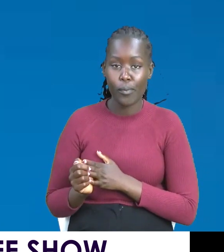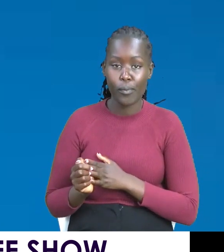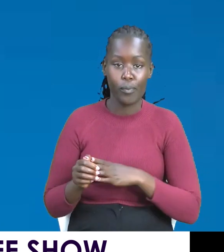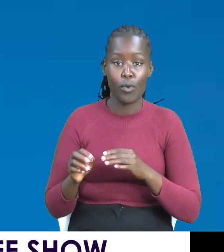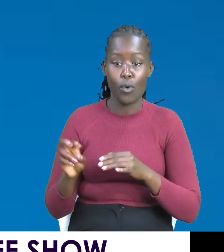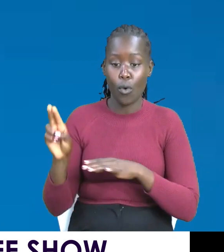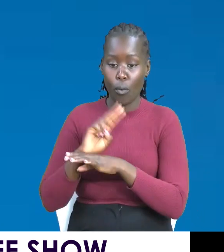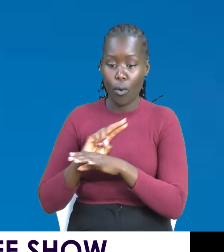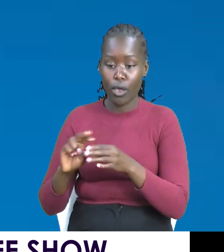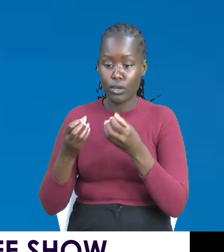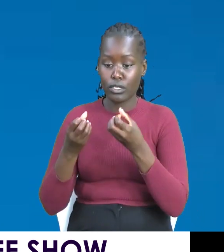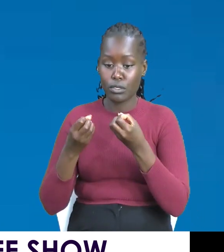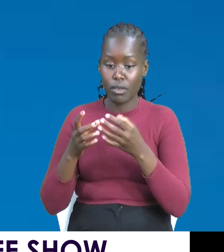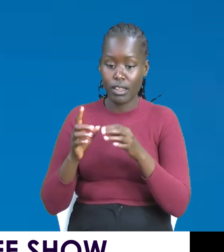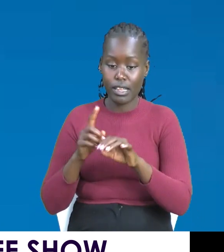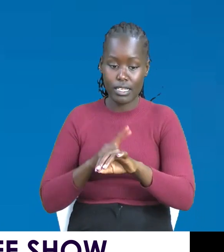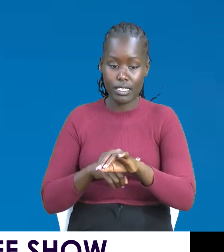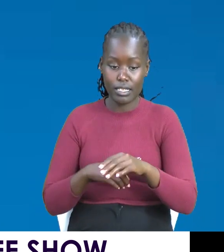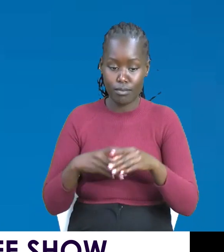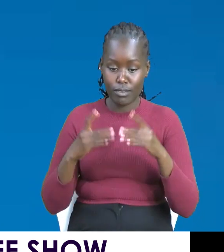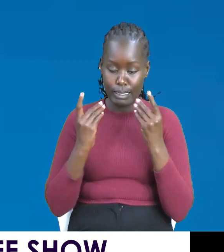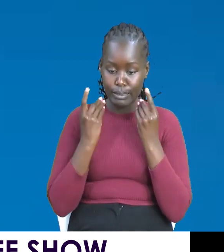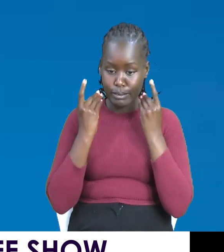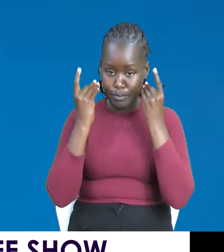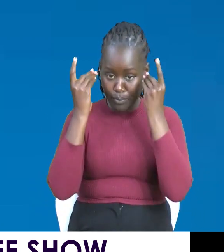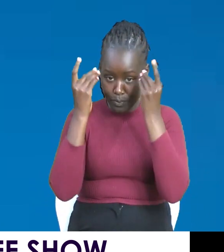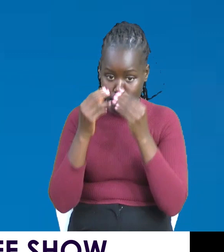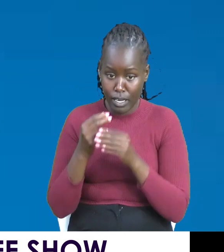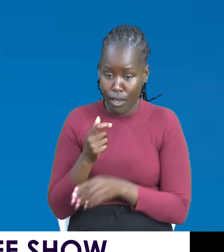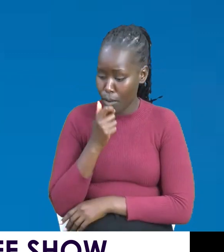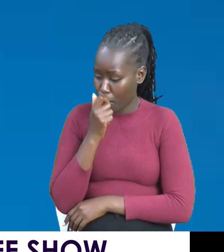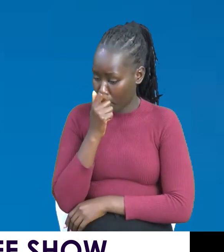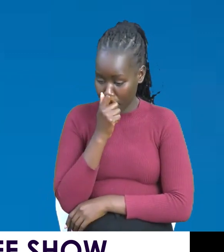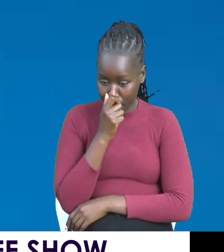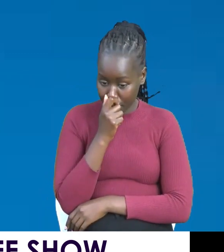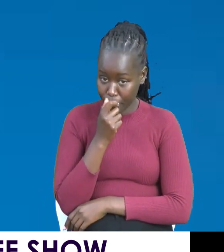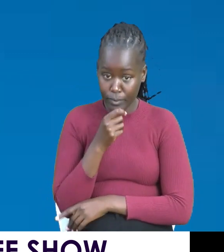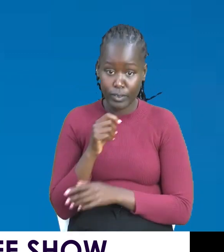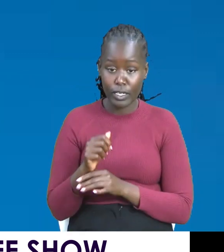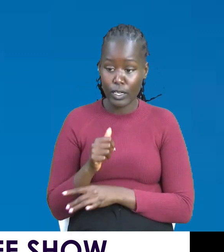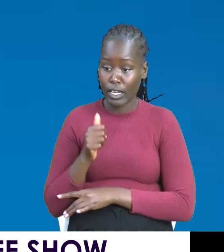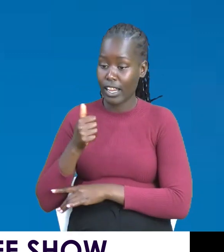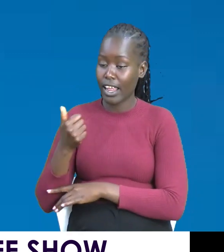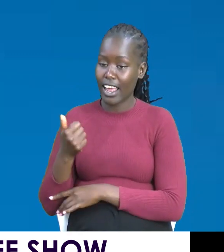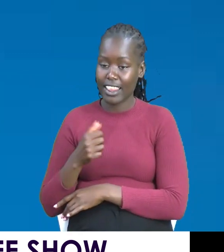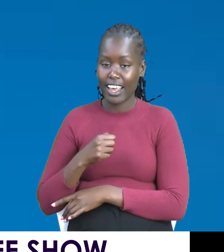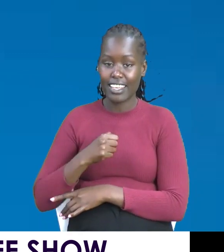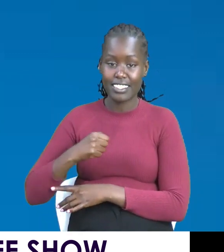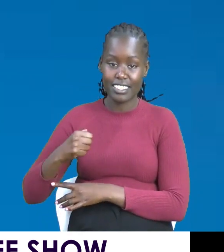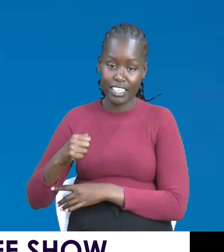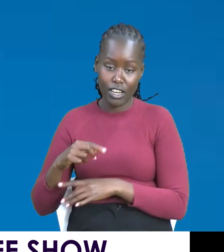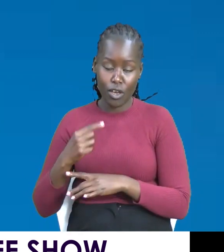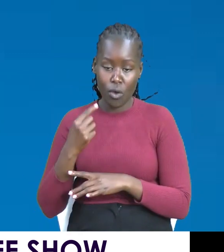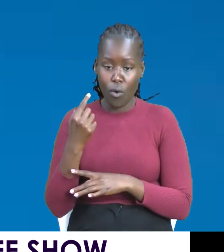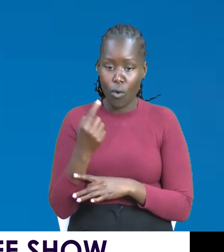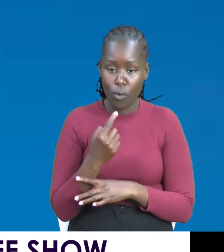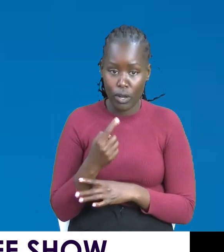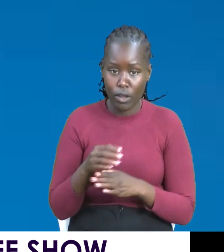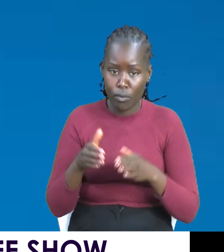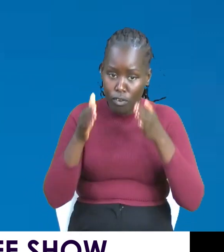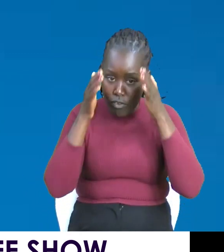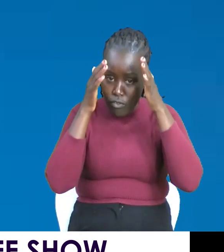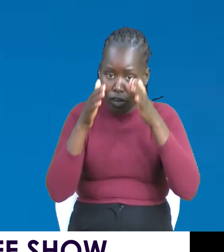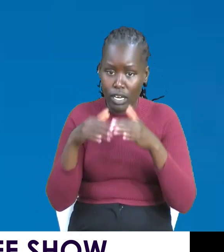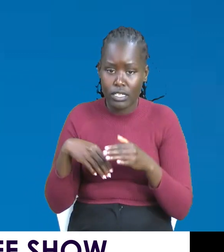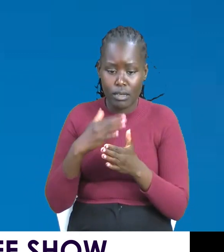we spend more time in depression, wishing that we were on the other side. If only we could focus on